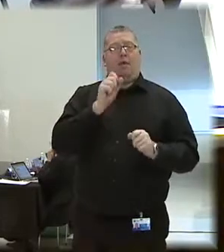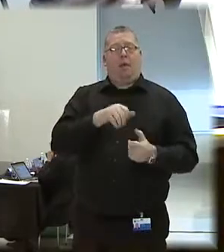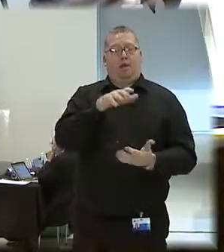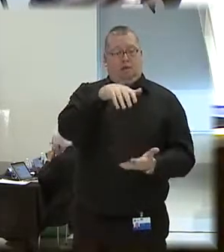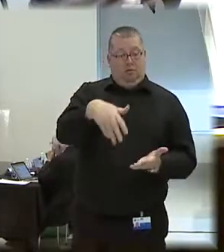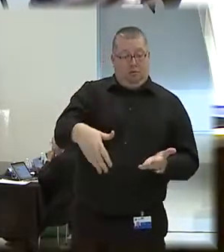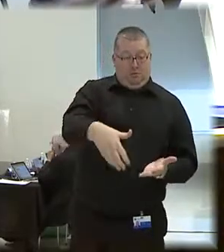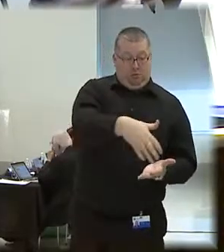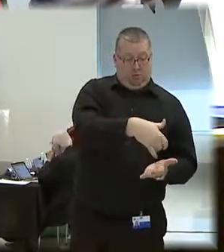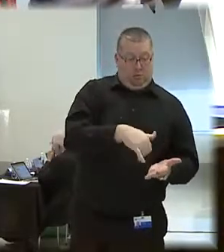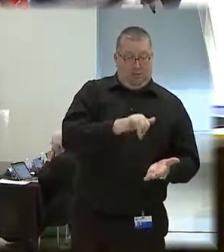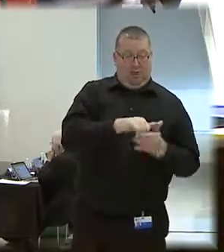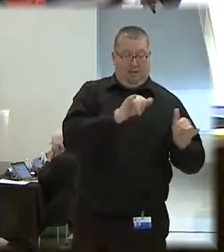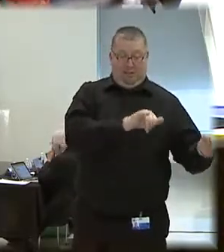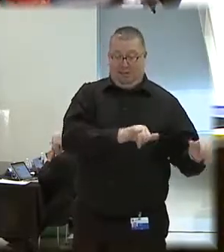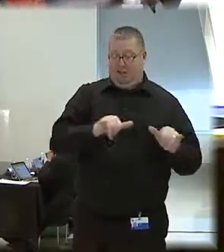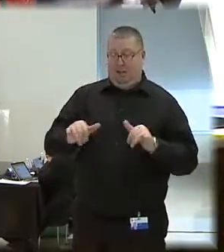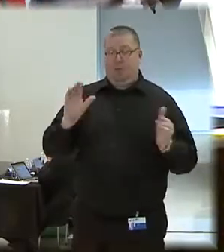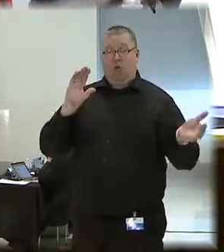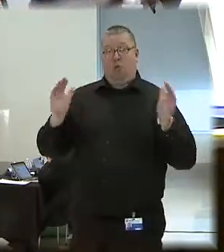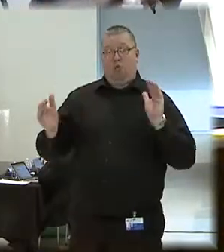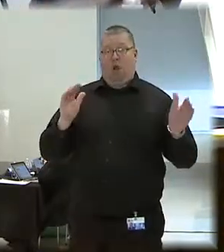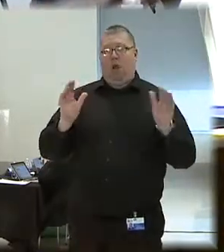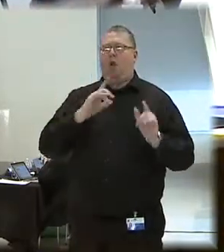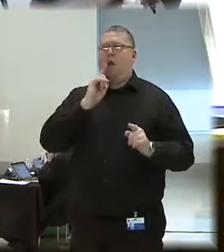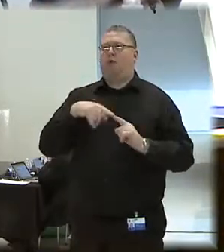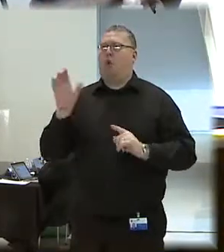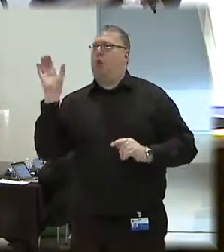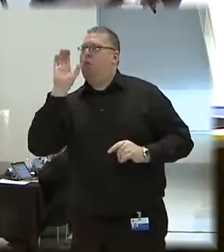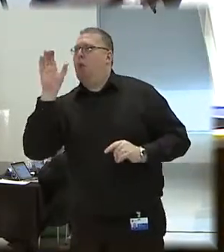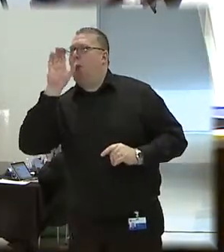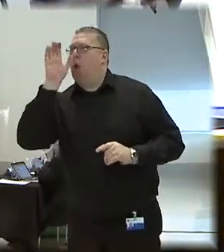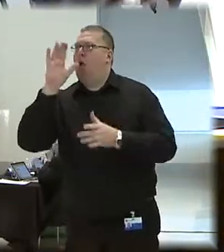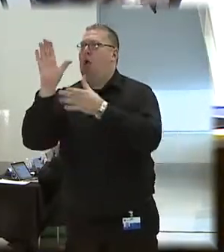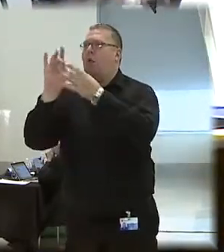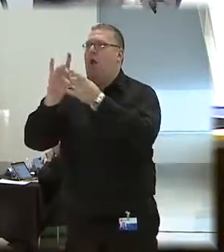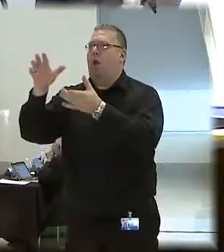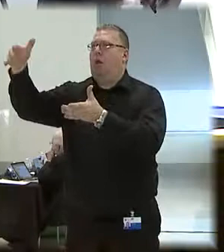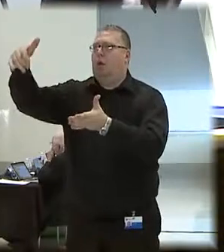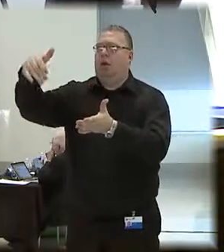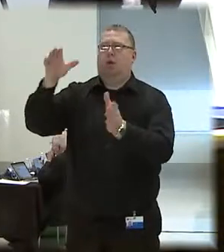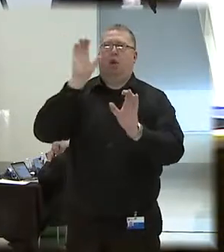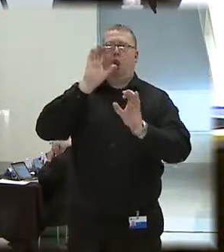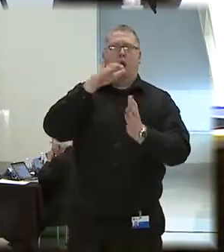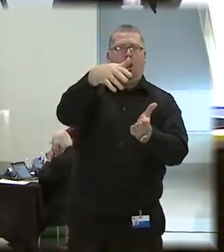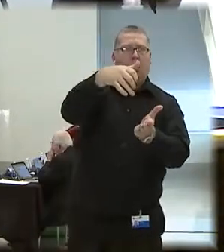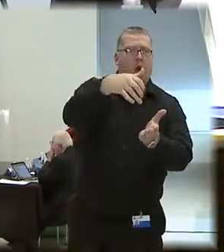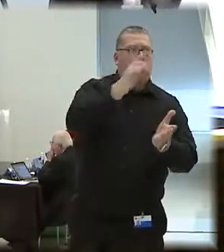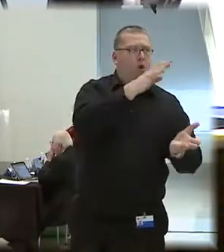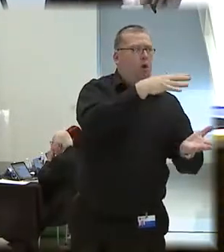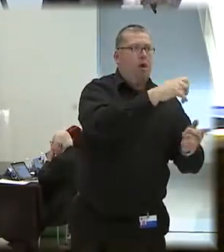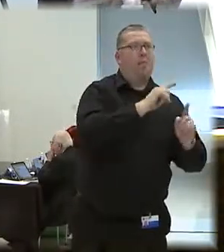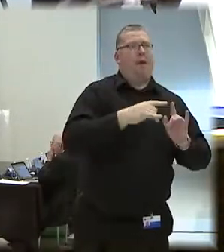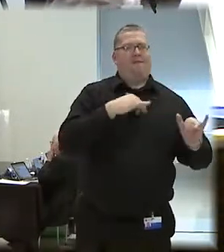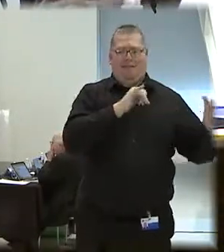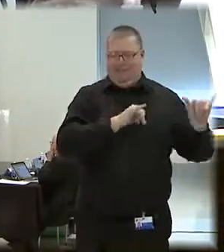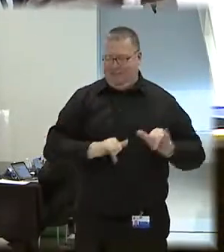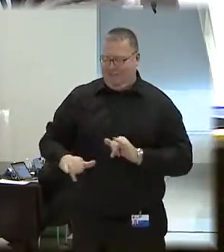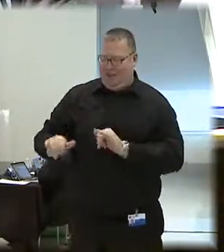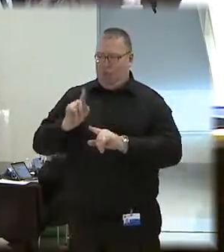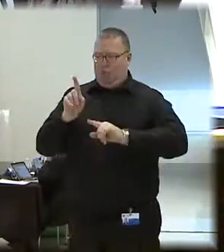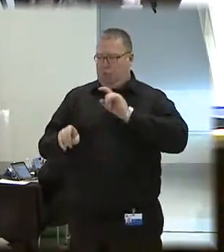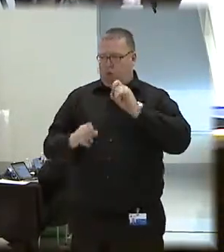the same question without having to mine it out of somewhere. And what do you think of that methodology? Would that be helpful?